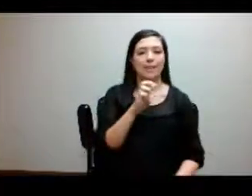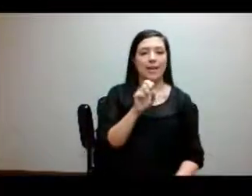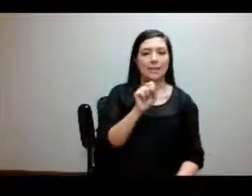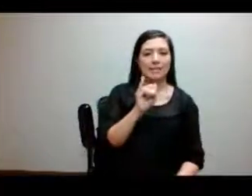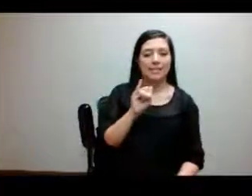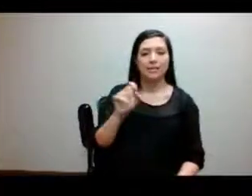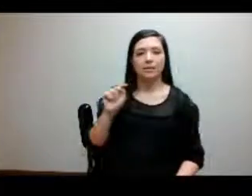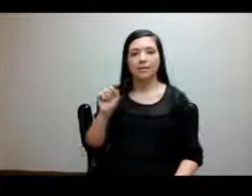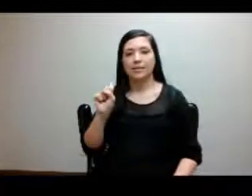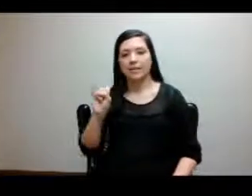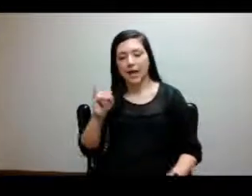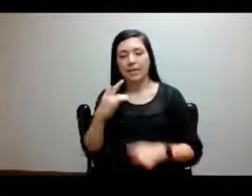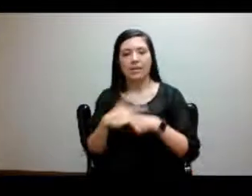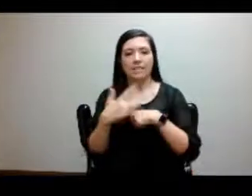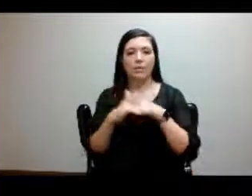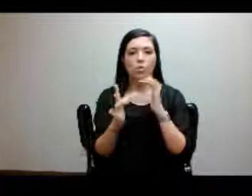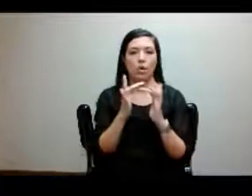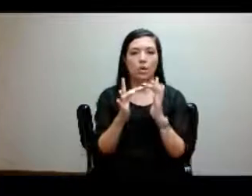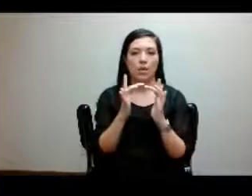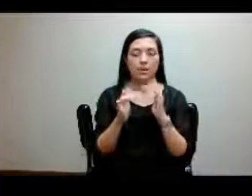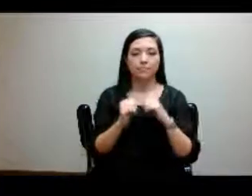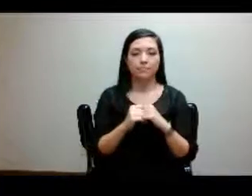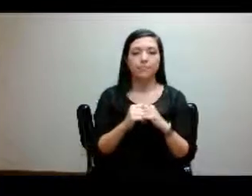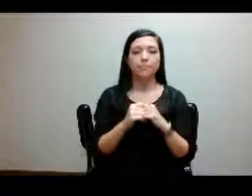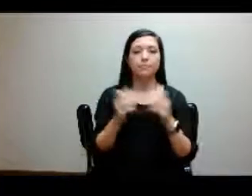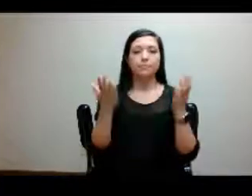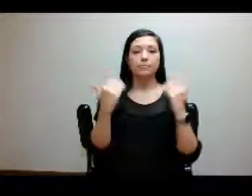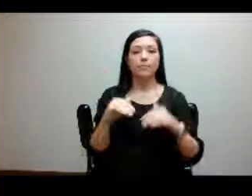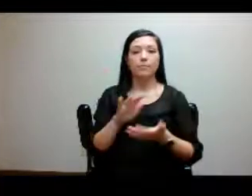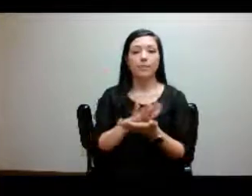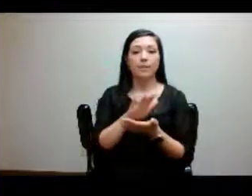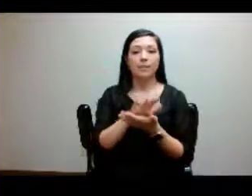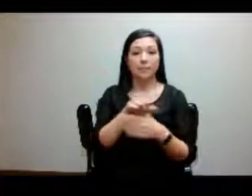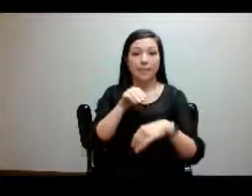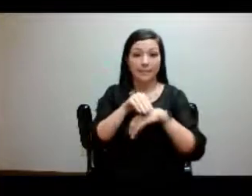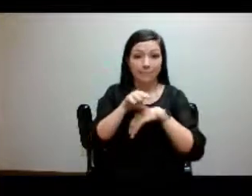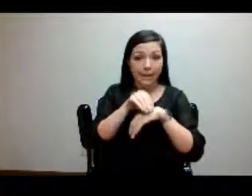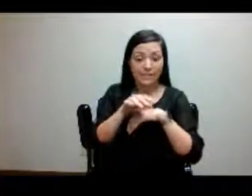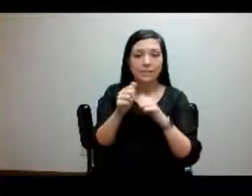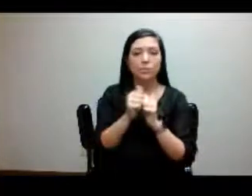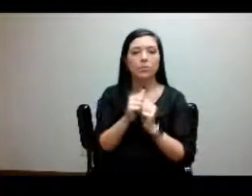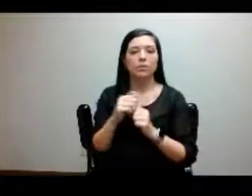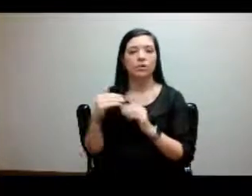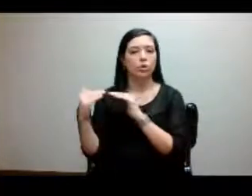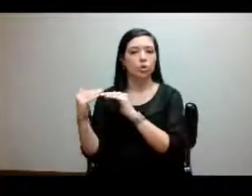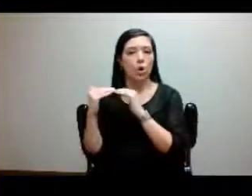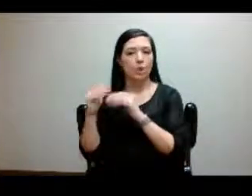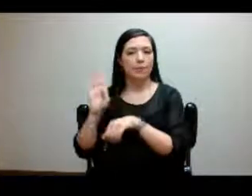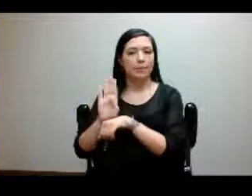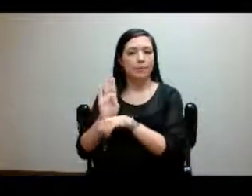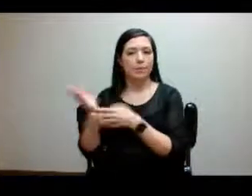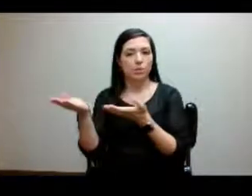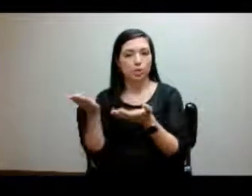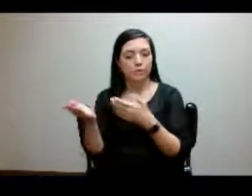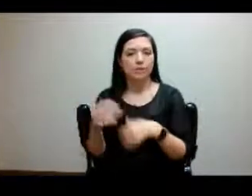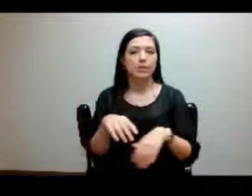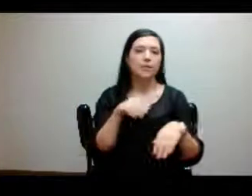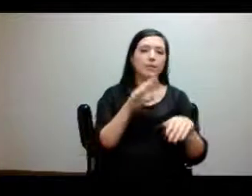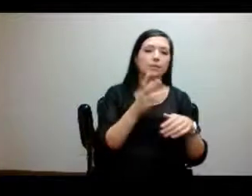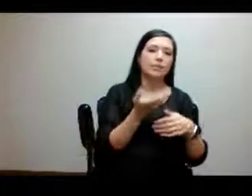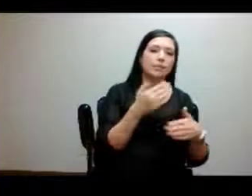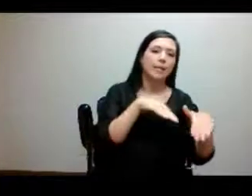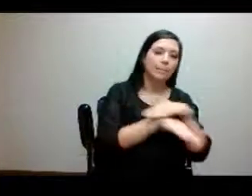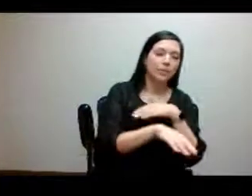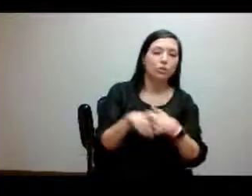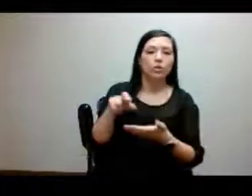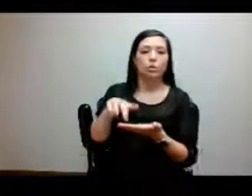virtually. Additionally, academic advising, along with our colleagues in business services, admissions registrar, financial aid offices,